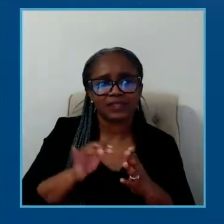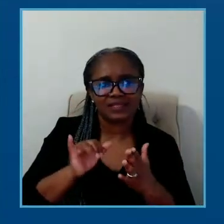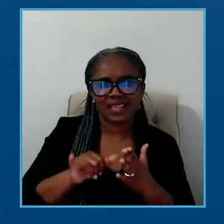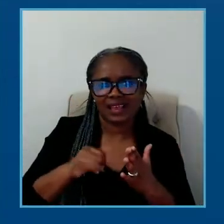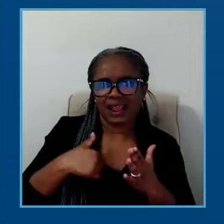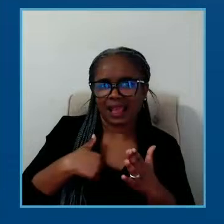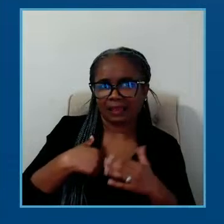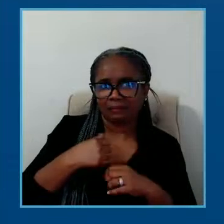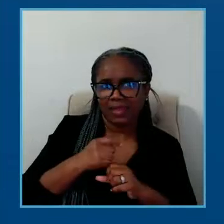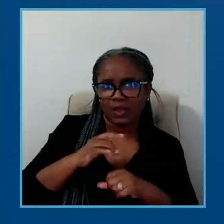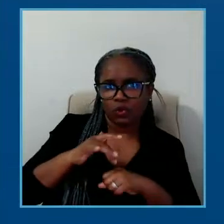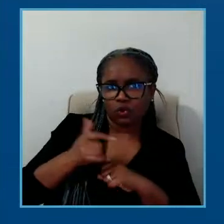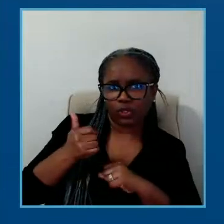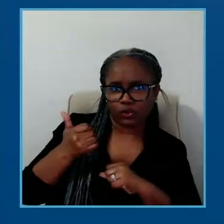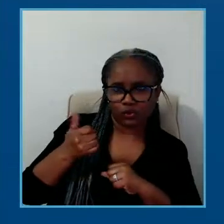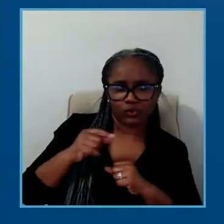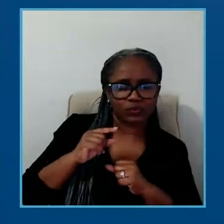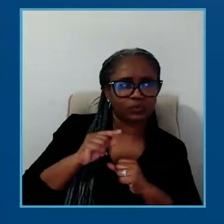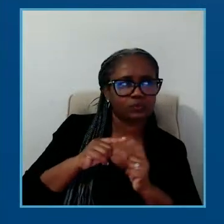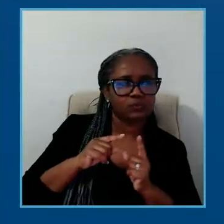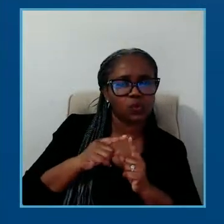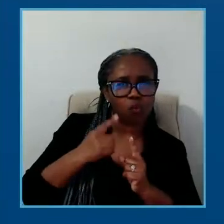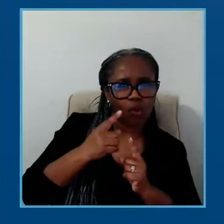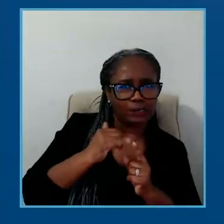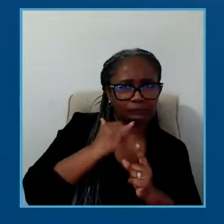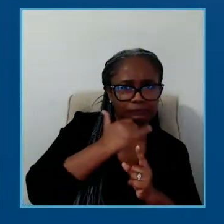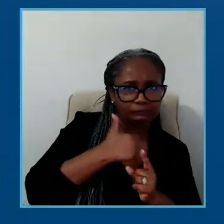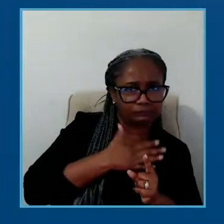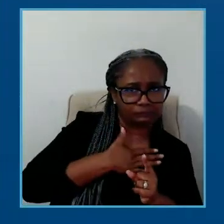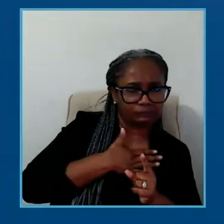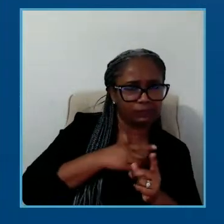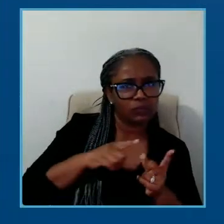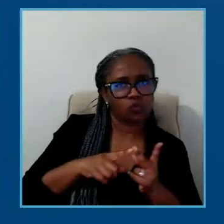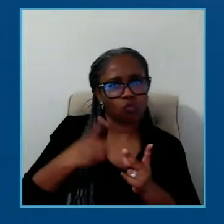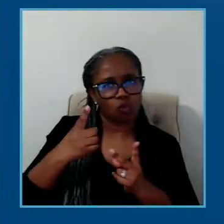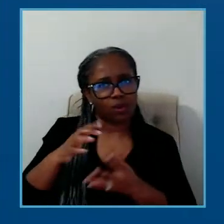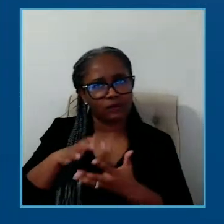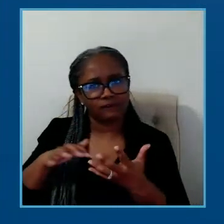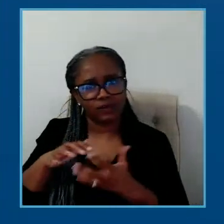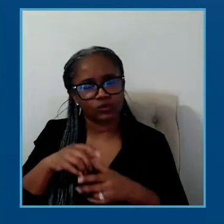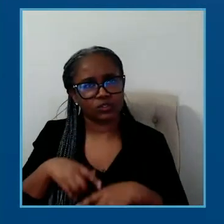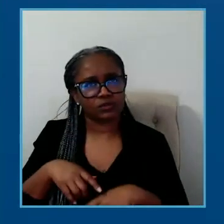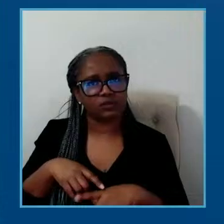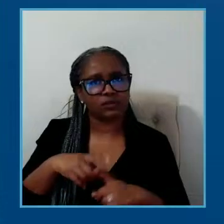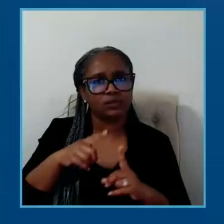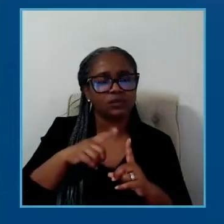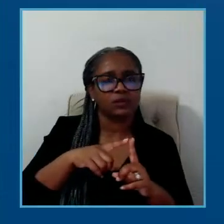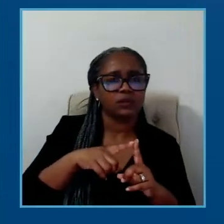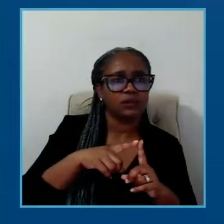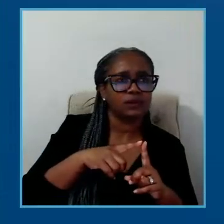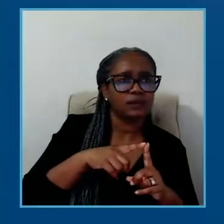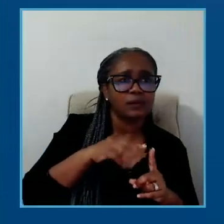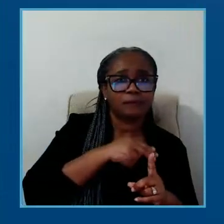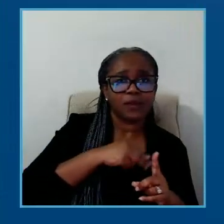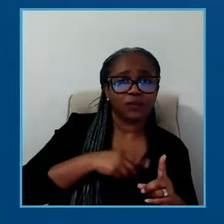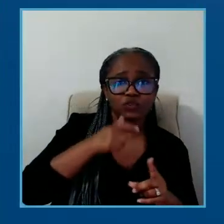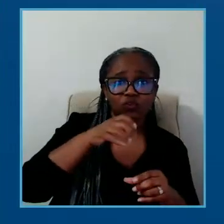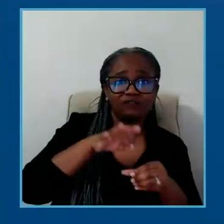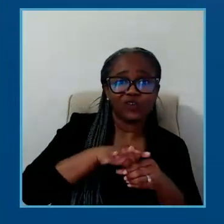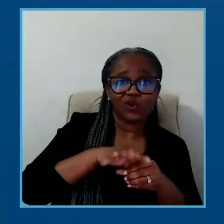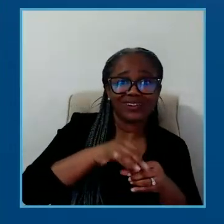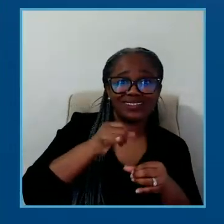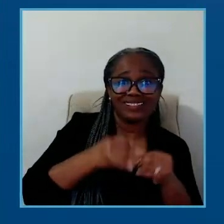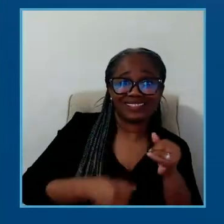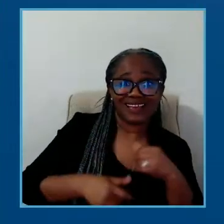confusion. There was the question of disenfranchising members who voted in the last election who were no longer members